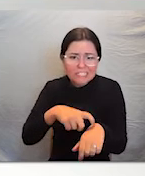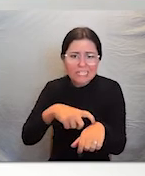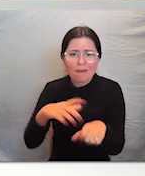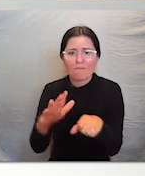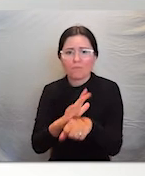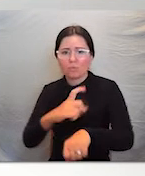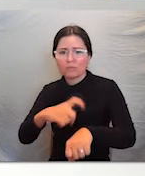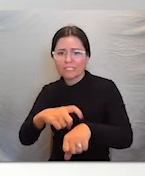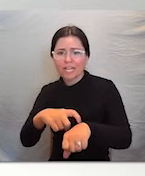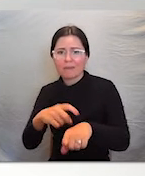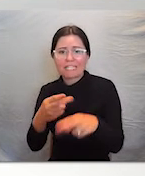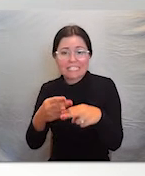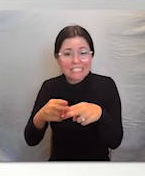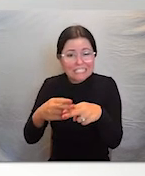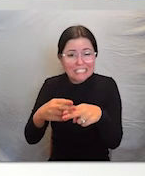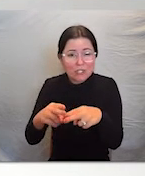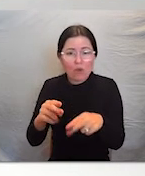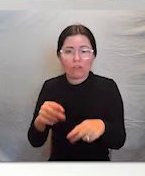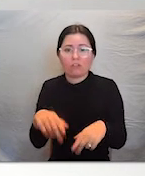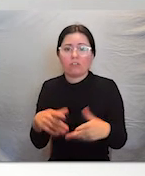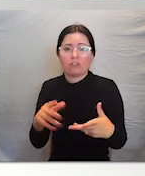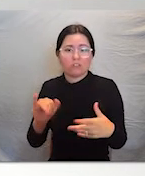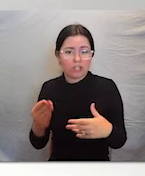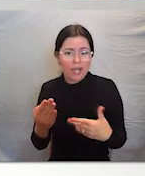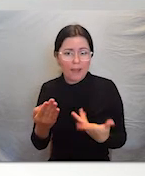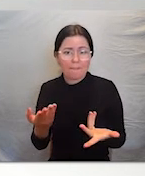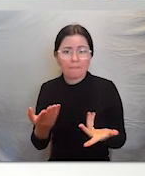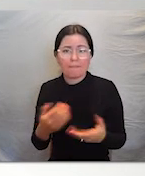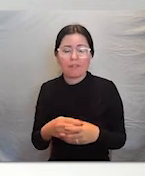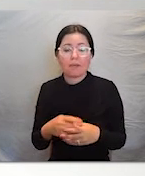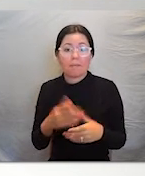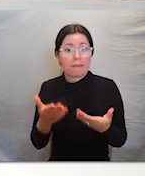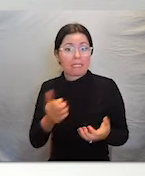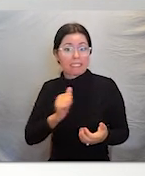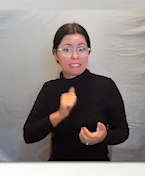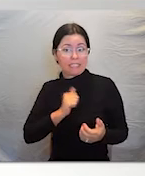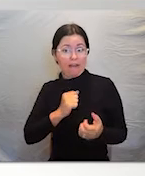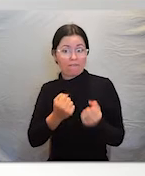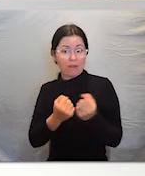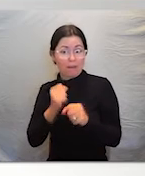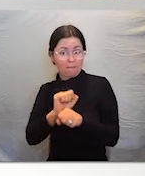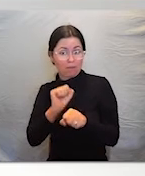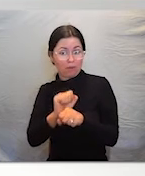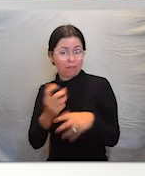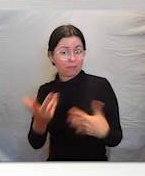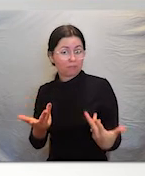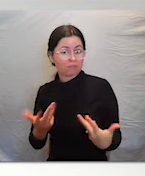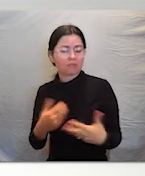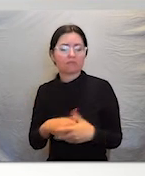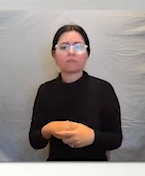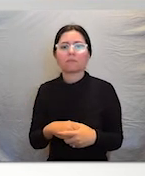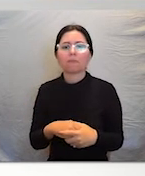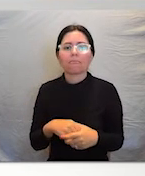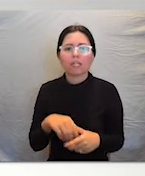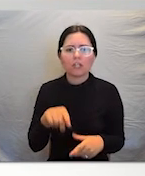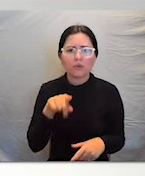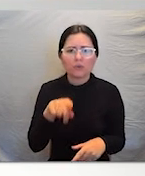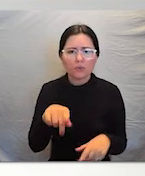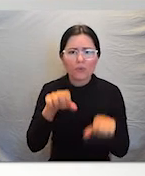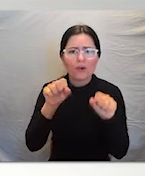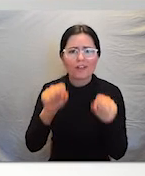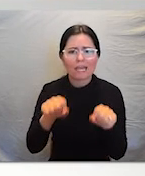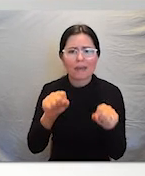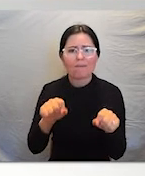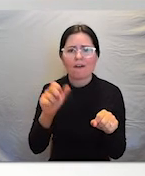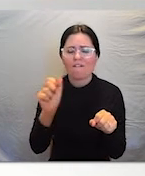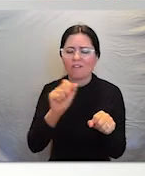Do you want to do seasonal, temporary, or self-employment? You are capable of all those